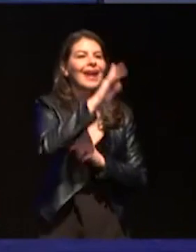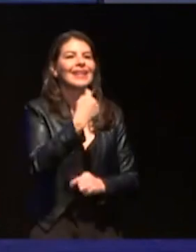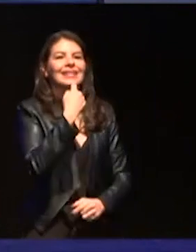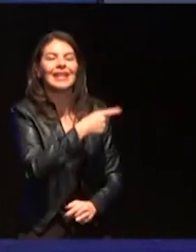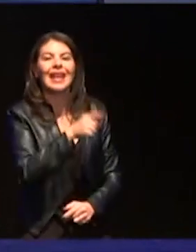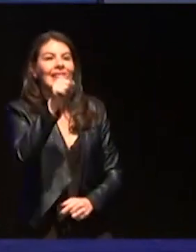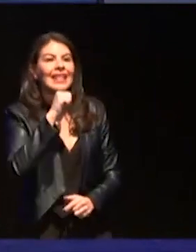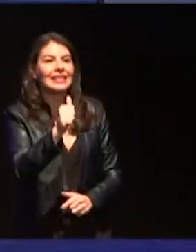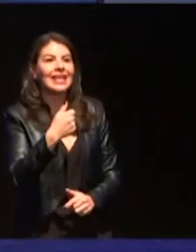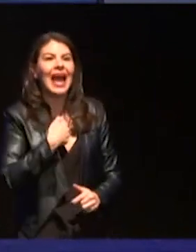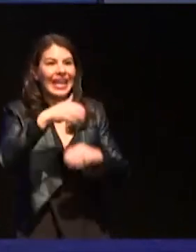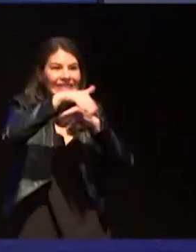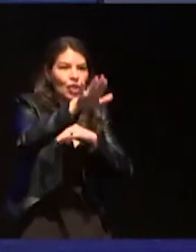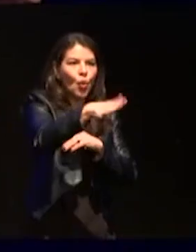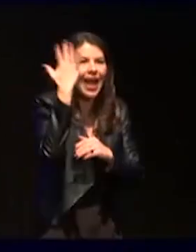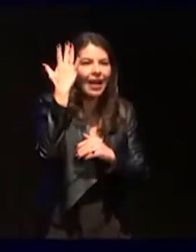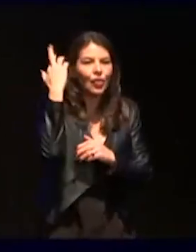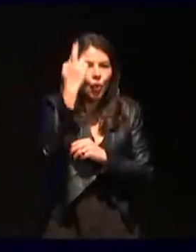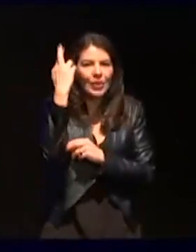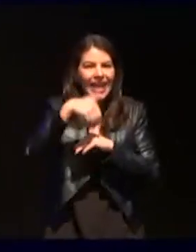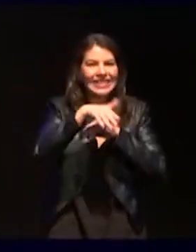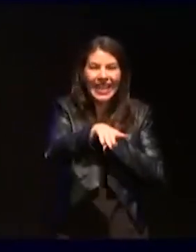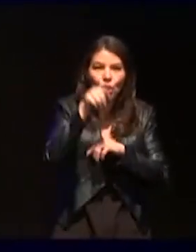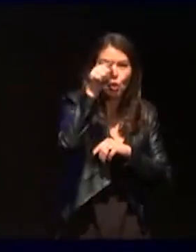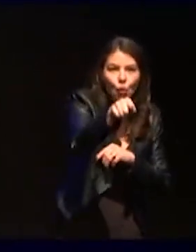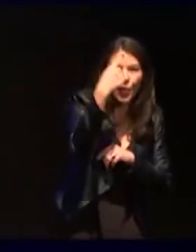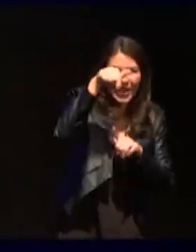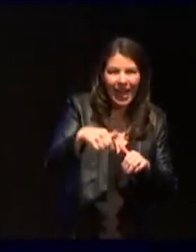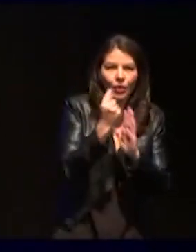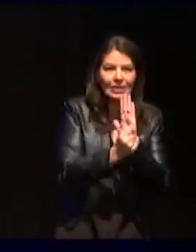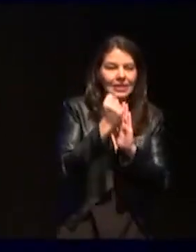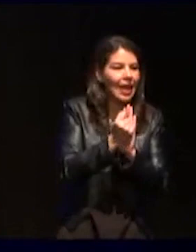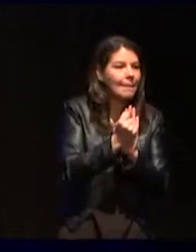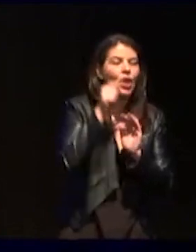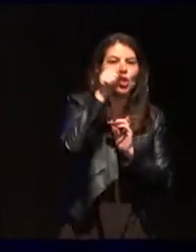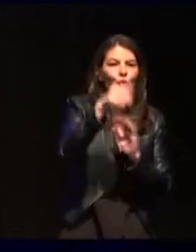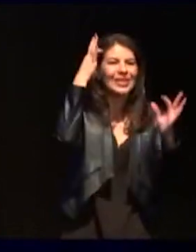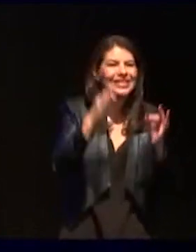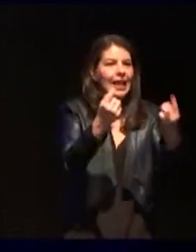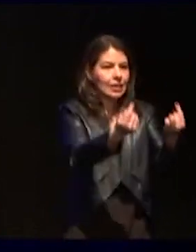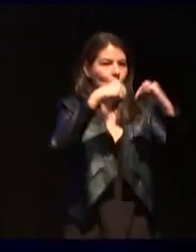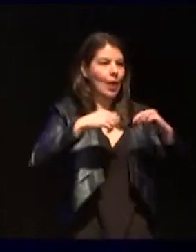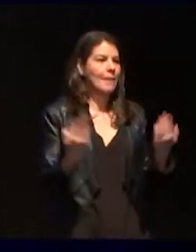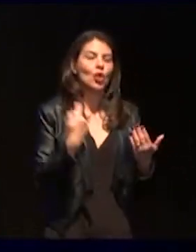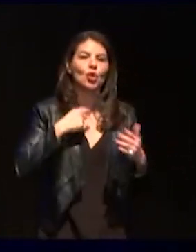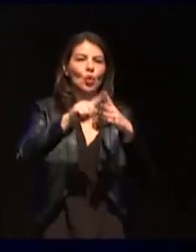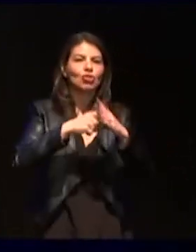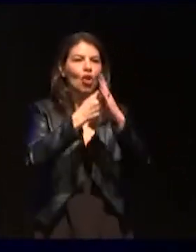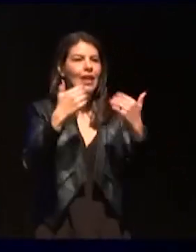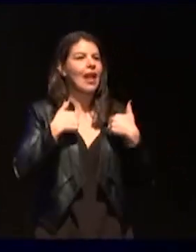saying, this is why I sent you. I sent you at this time in human history. You chose to be here. You leaped into a